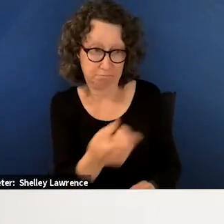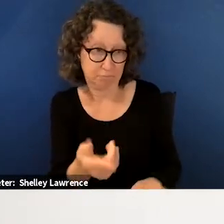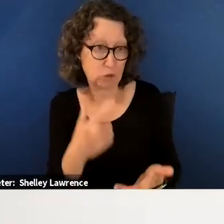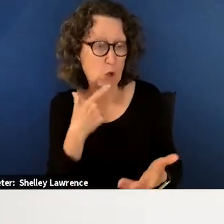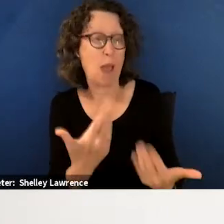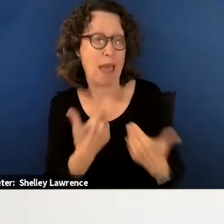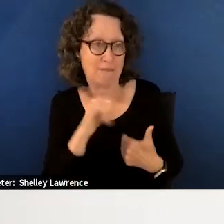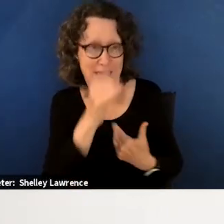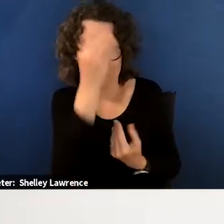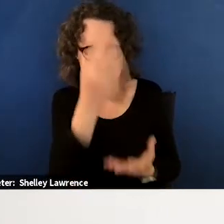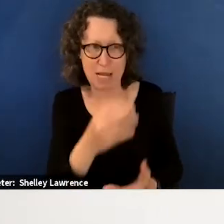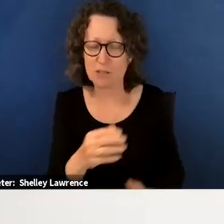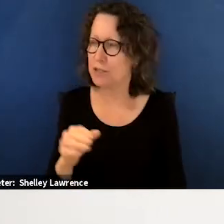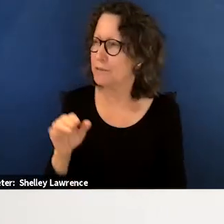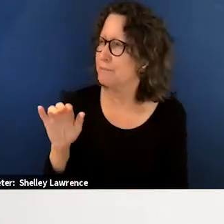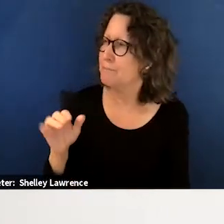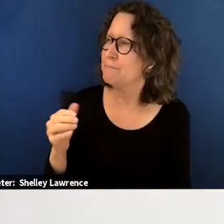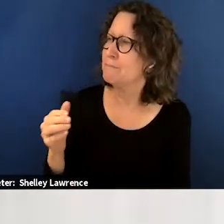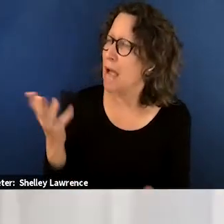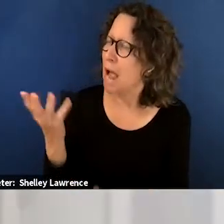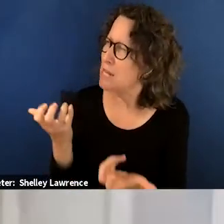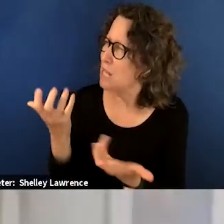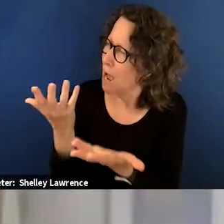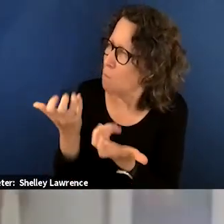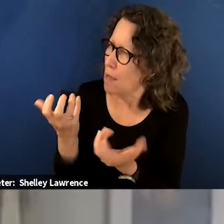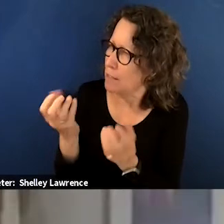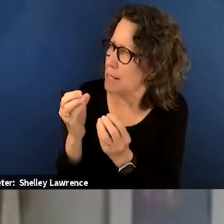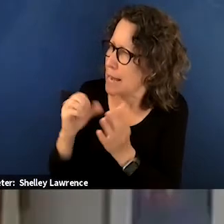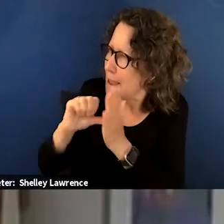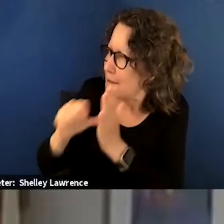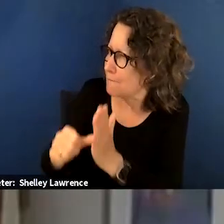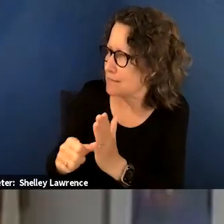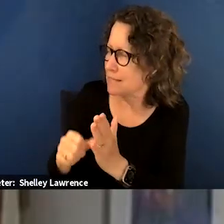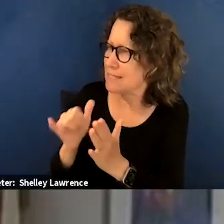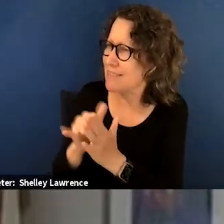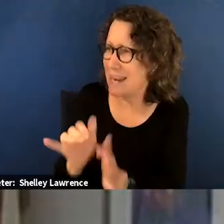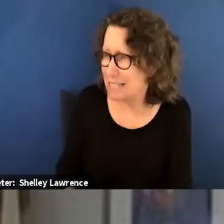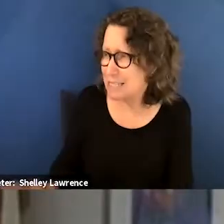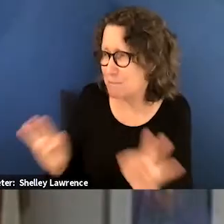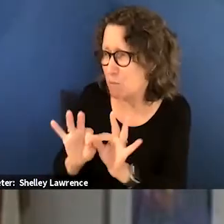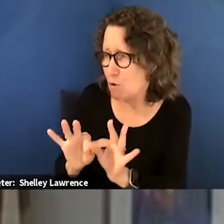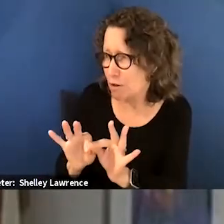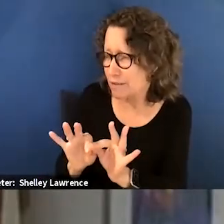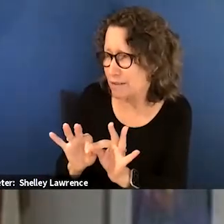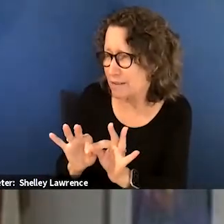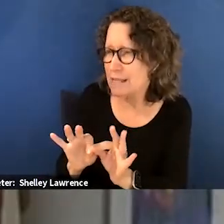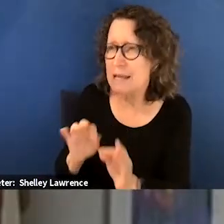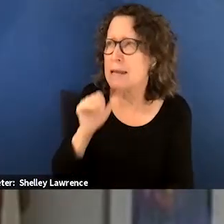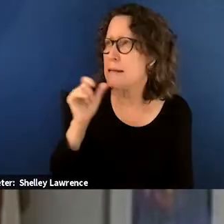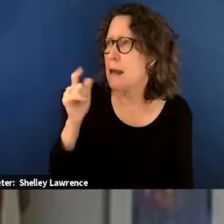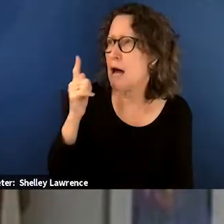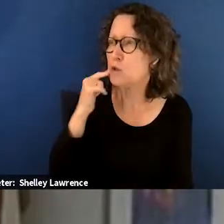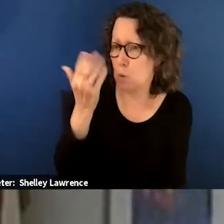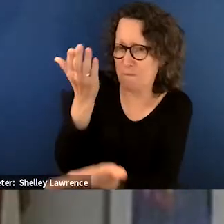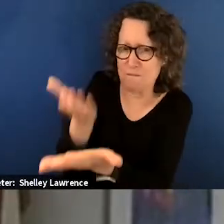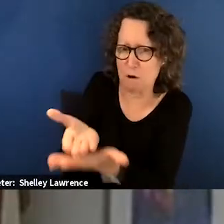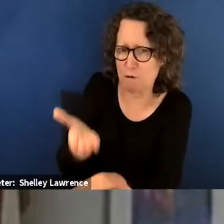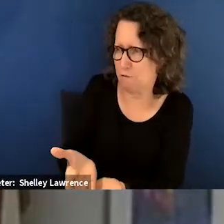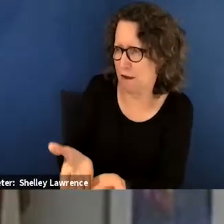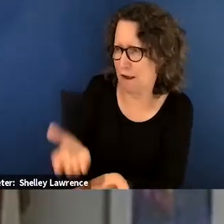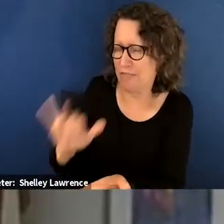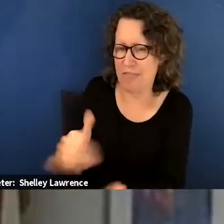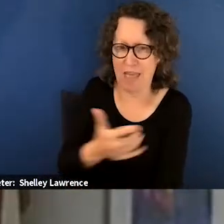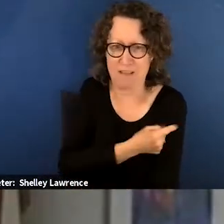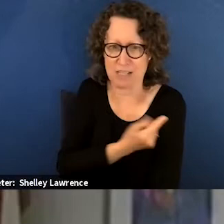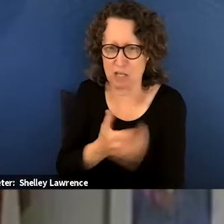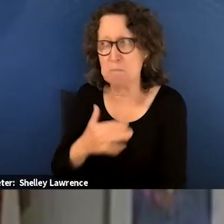that. Well, I just want to more emphasize how important that information is, not necessarily to verify that vaccination,